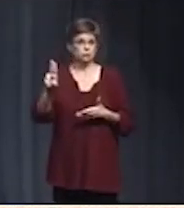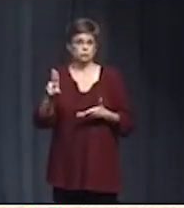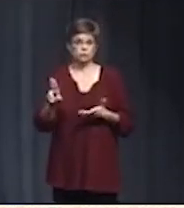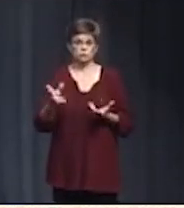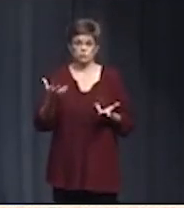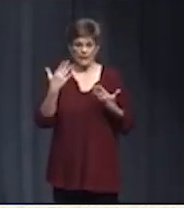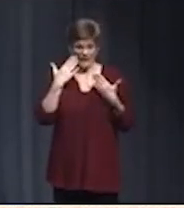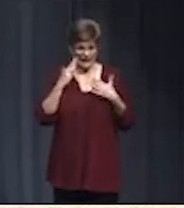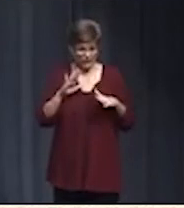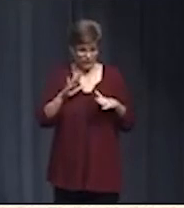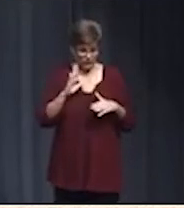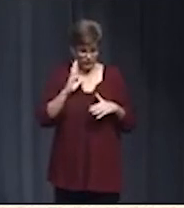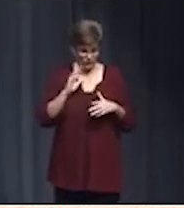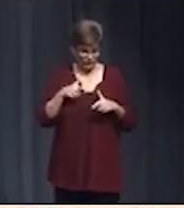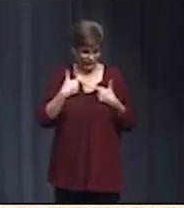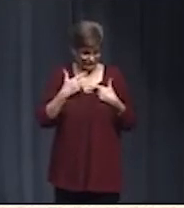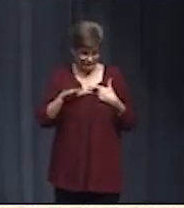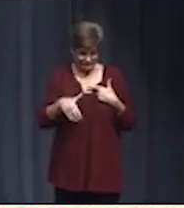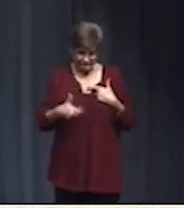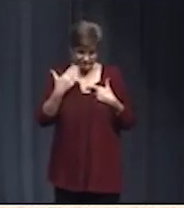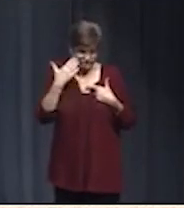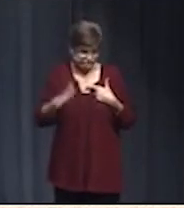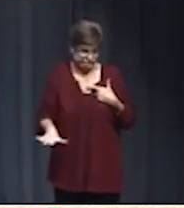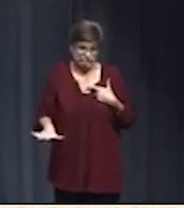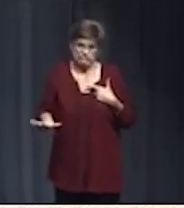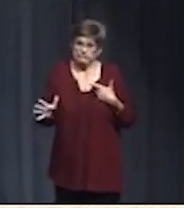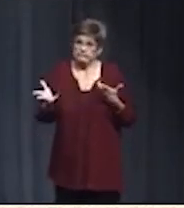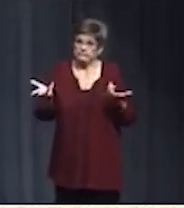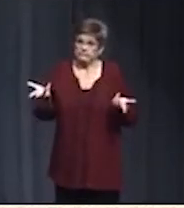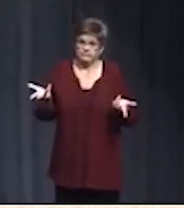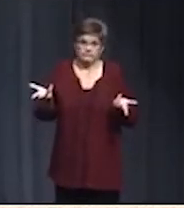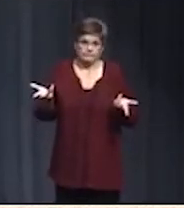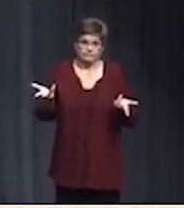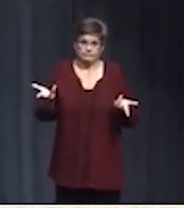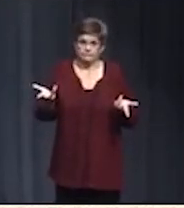know if he was going to live for a large portion of that time period.